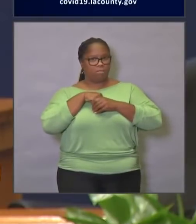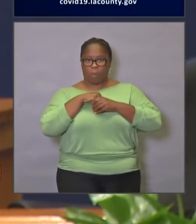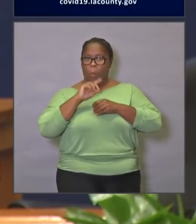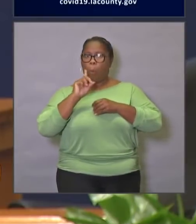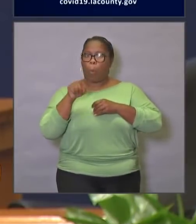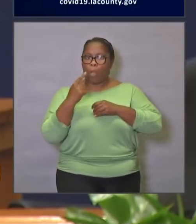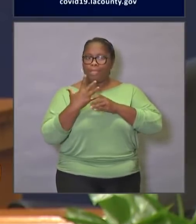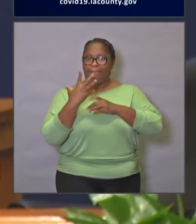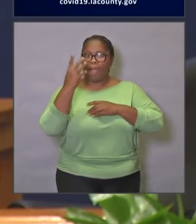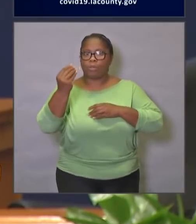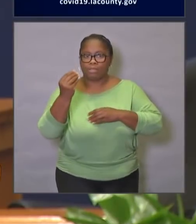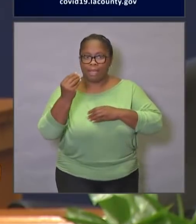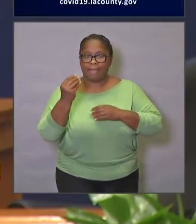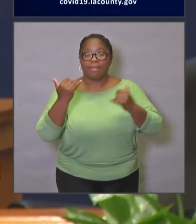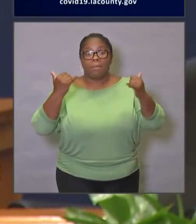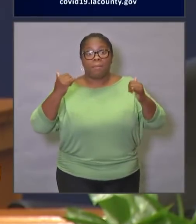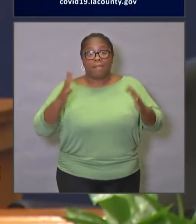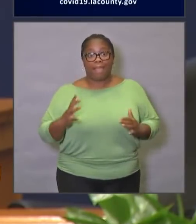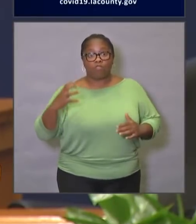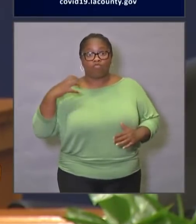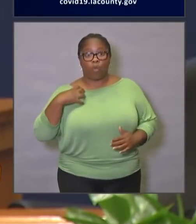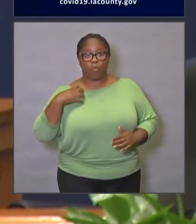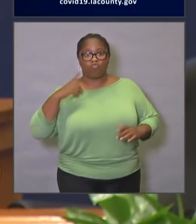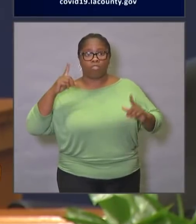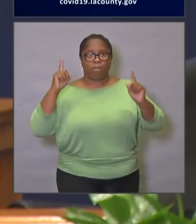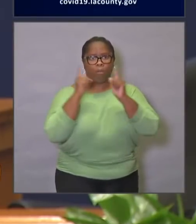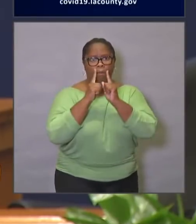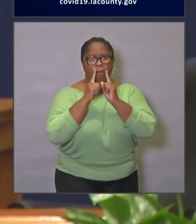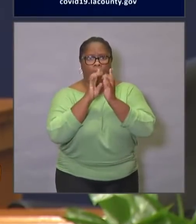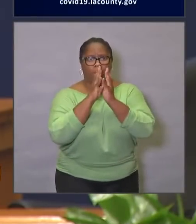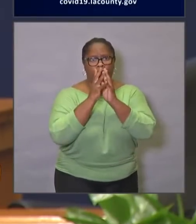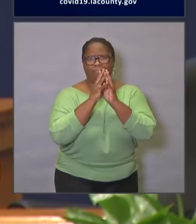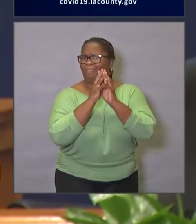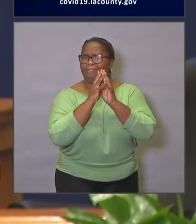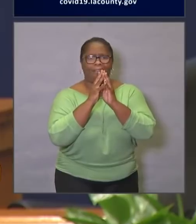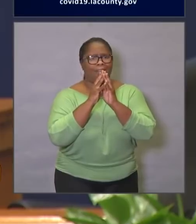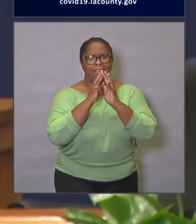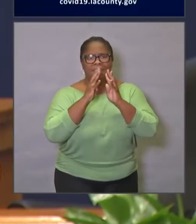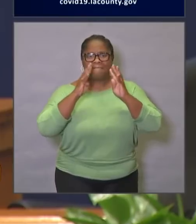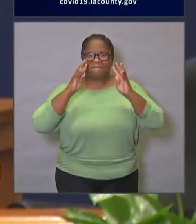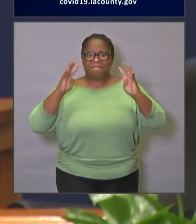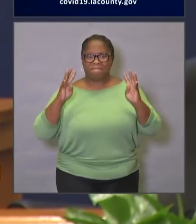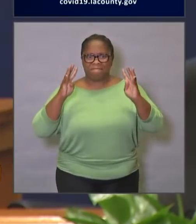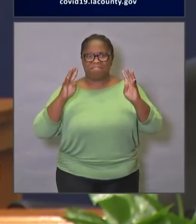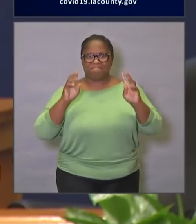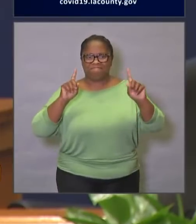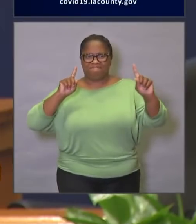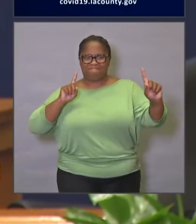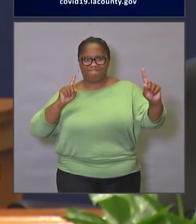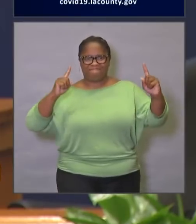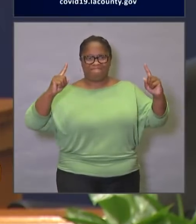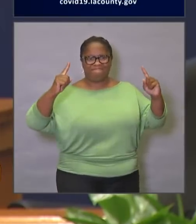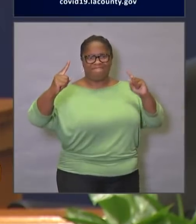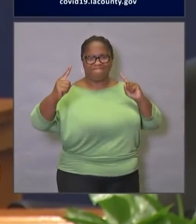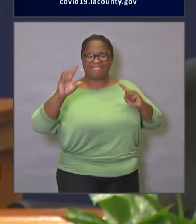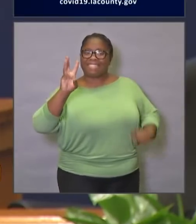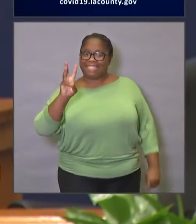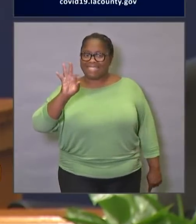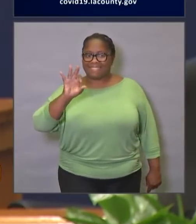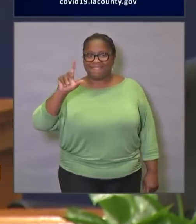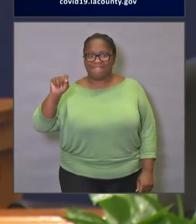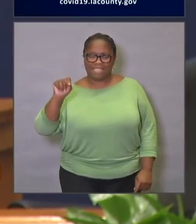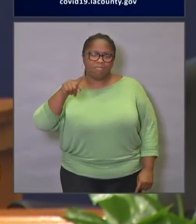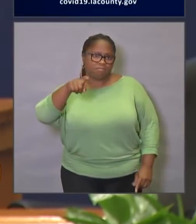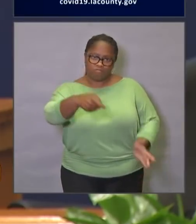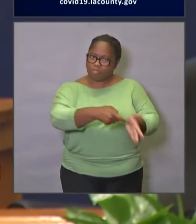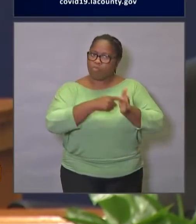need to keep that 6 foot of physical distance from each other during their conditioning and their training. We